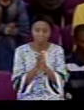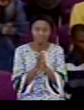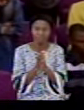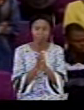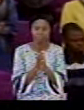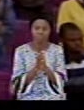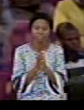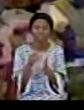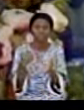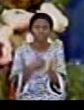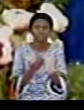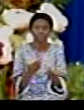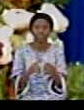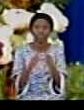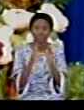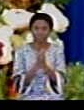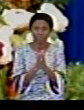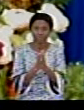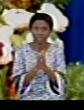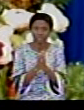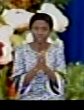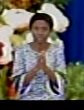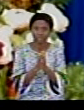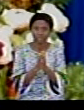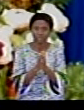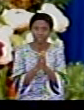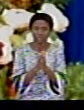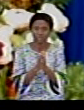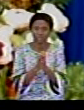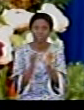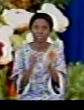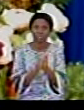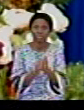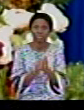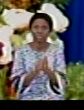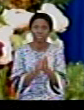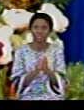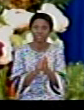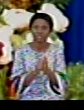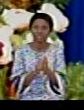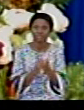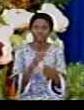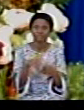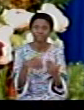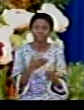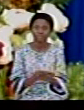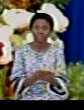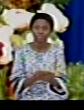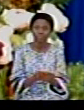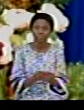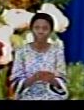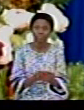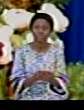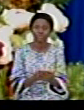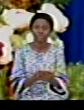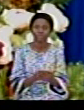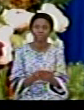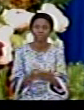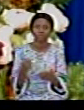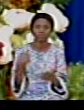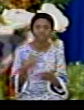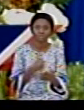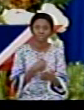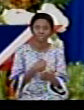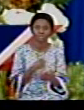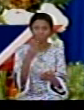We want to pray to the Lord that all we see in our mentor, in